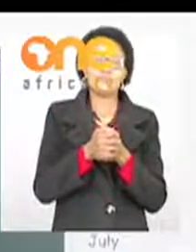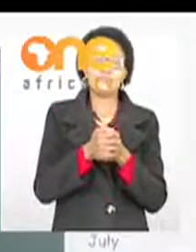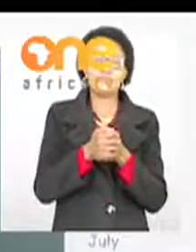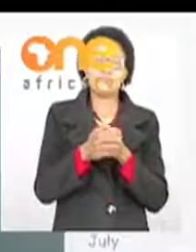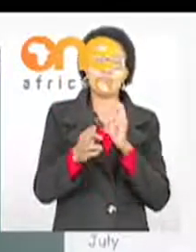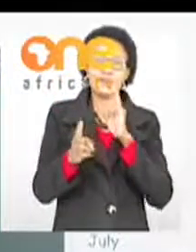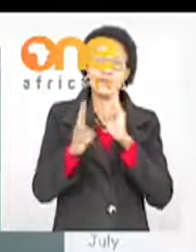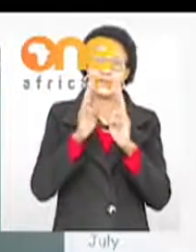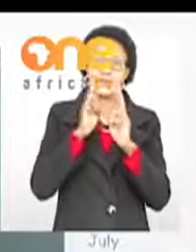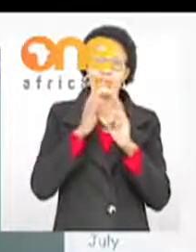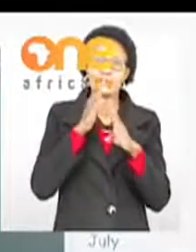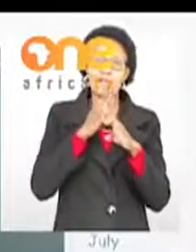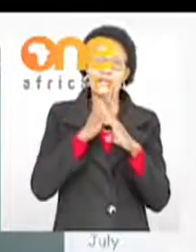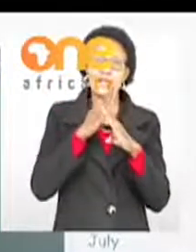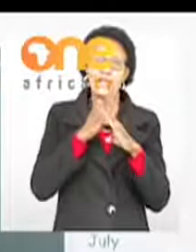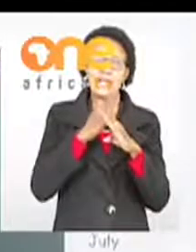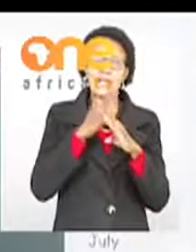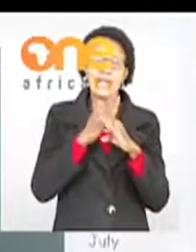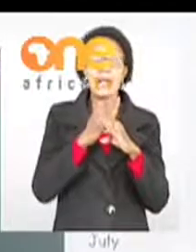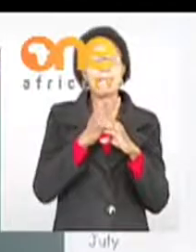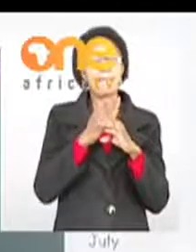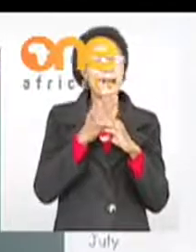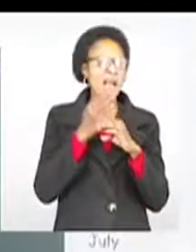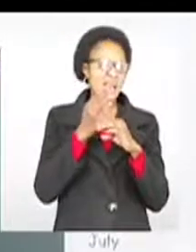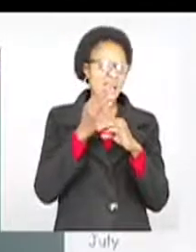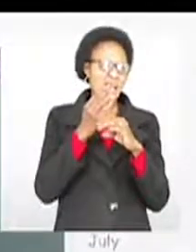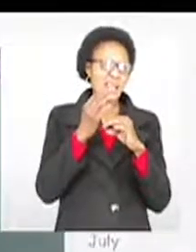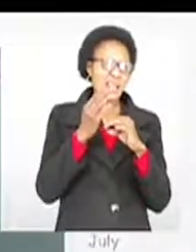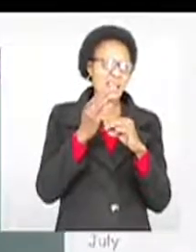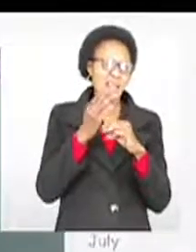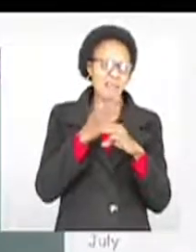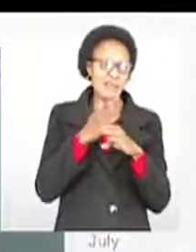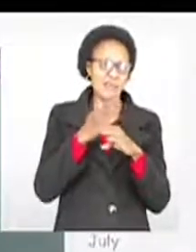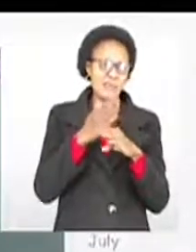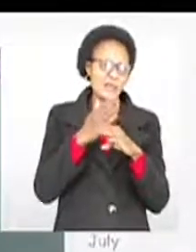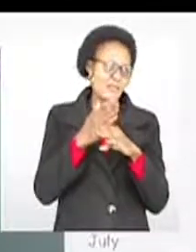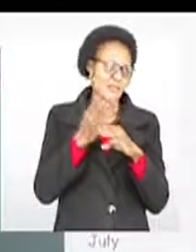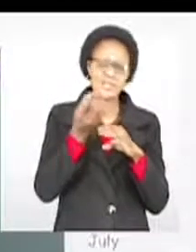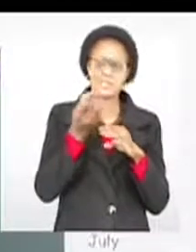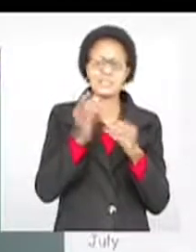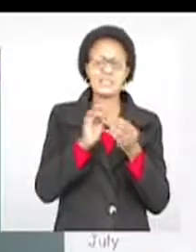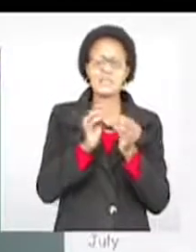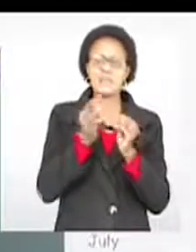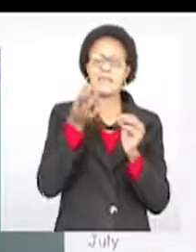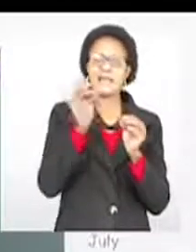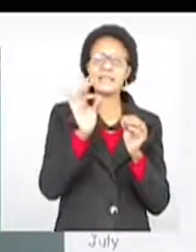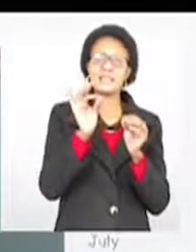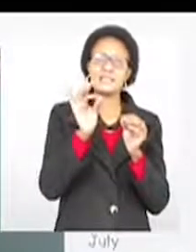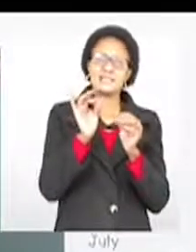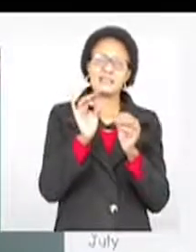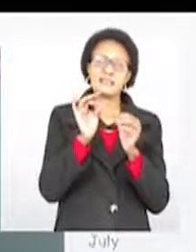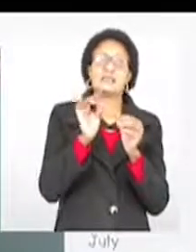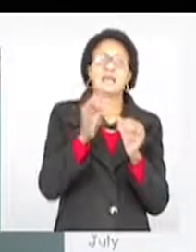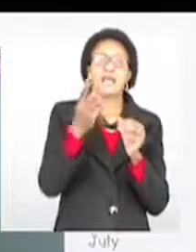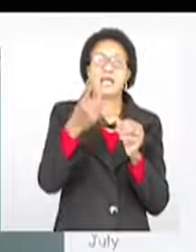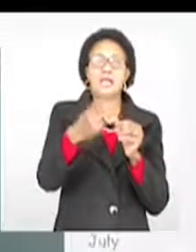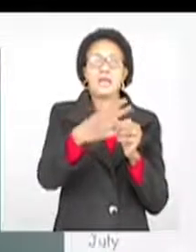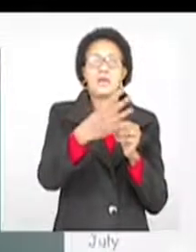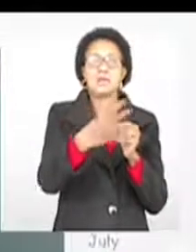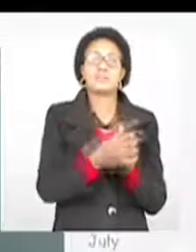about the number 8 and counting. But before we get into this lesson, we need